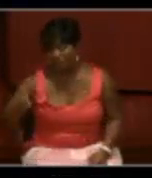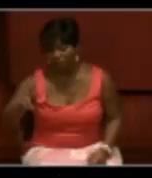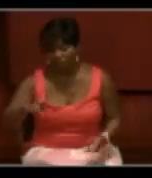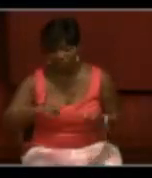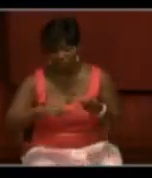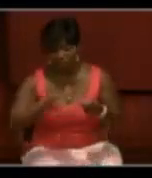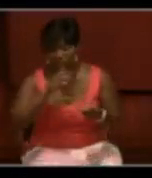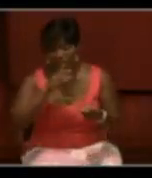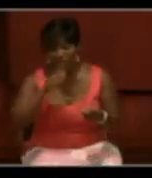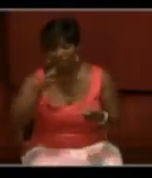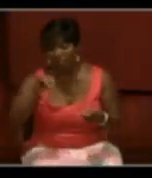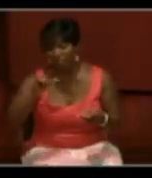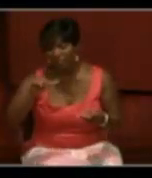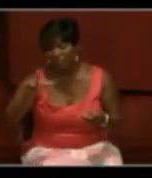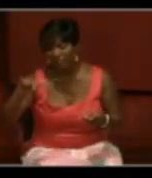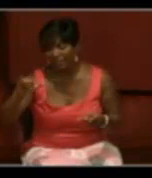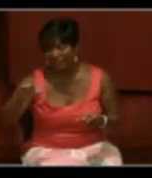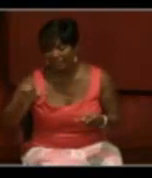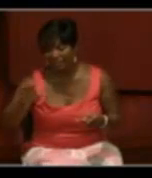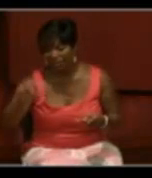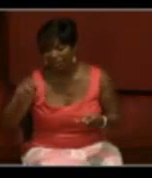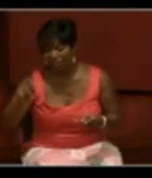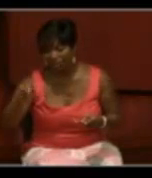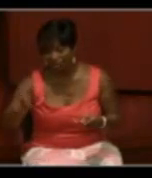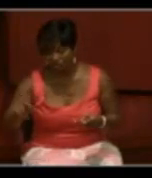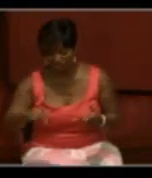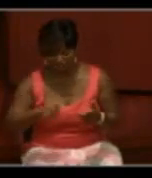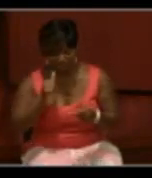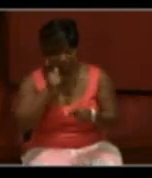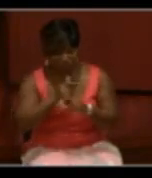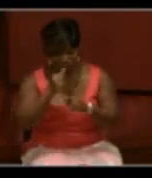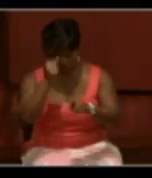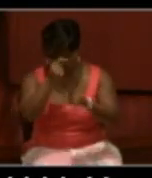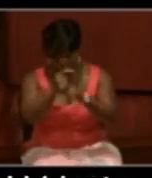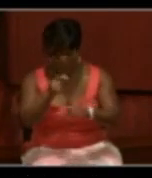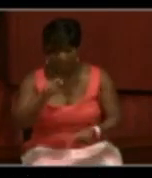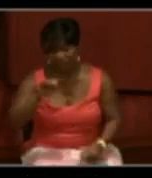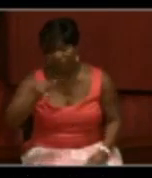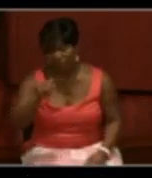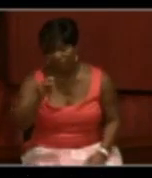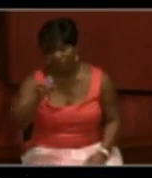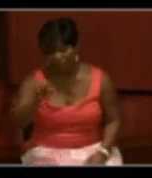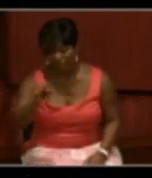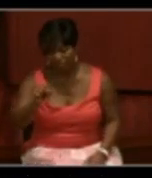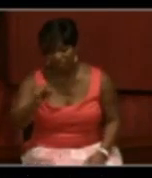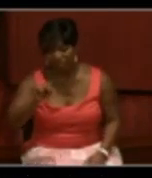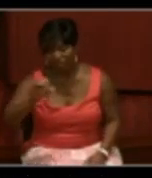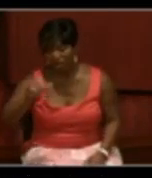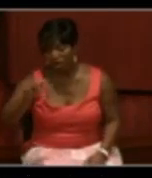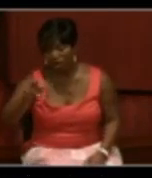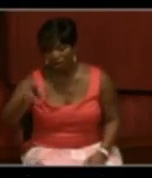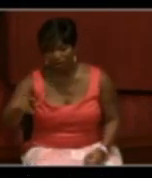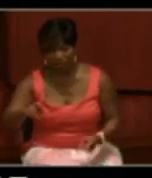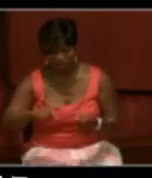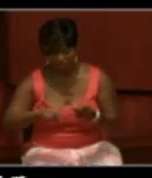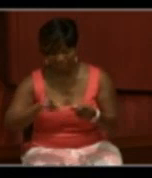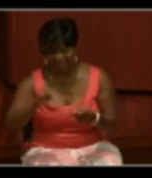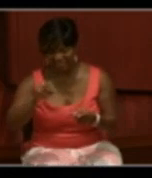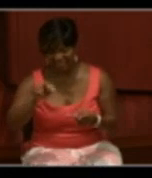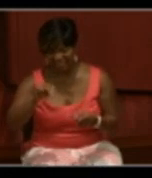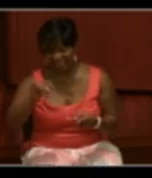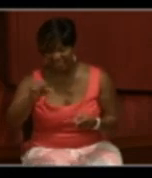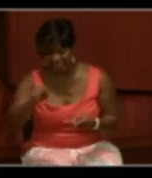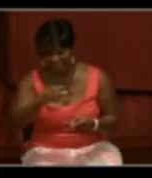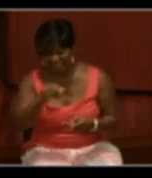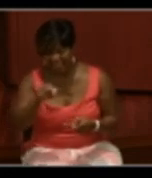Millie Carter. He has siblings also, James Carter, who lives in Georgia, Dennis, Winnie, and